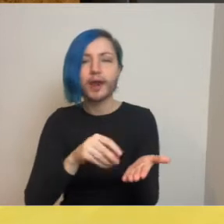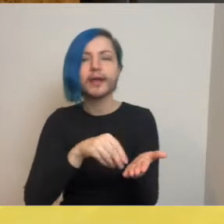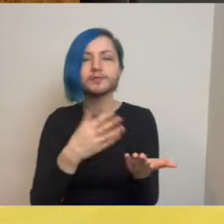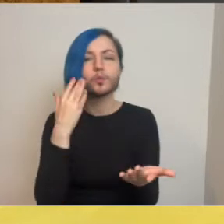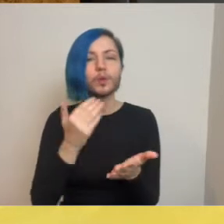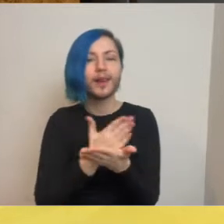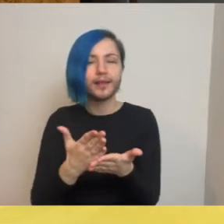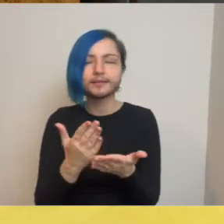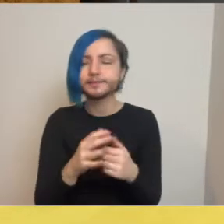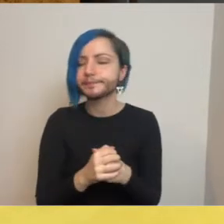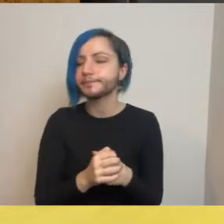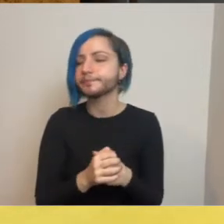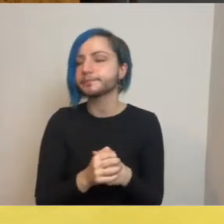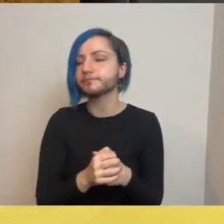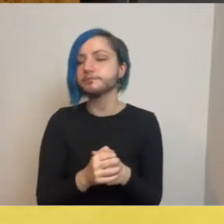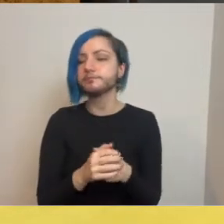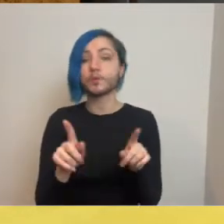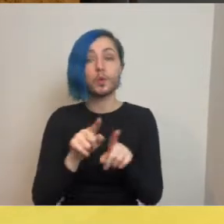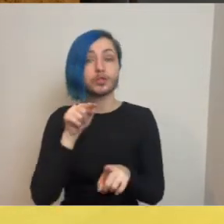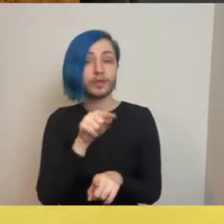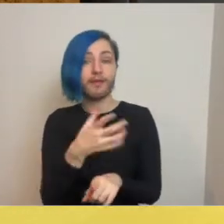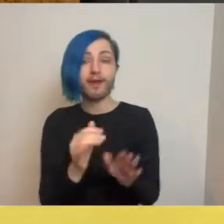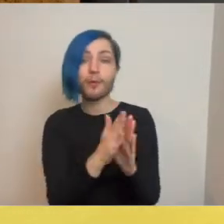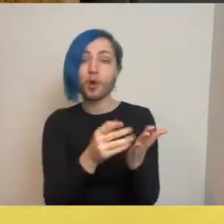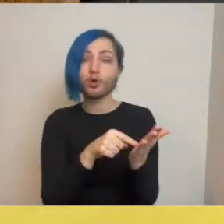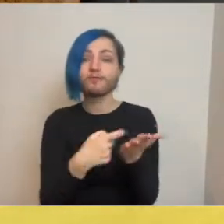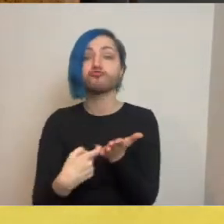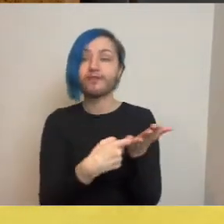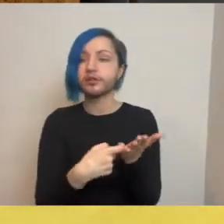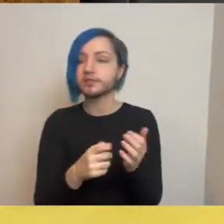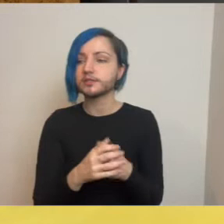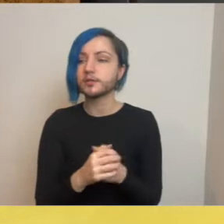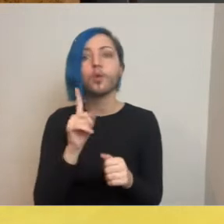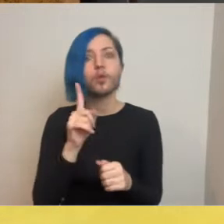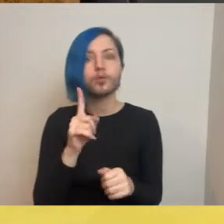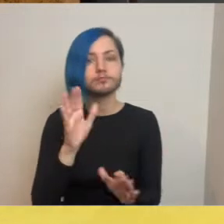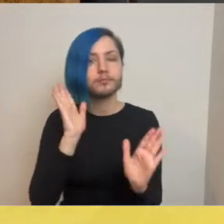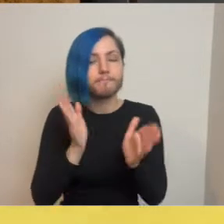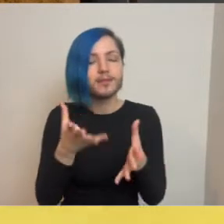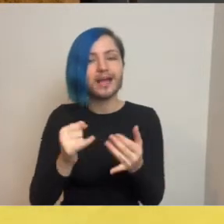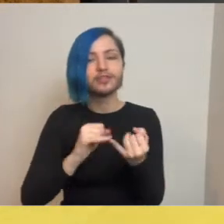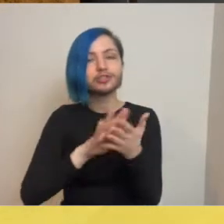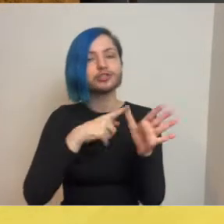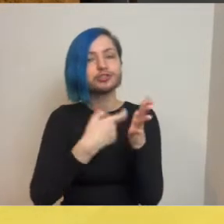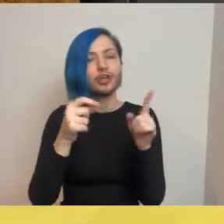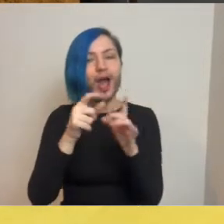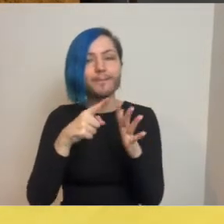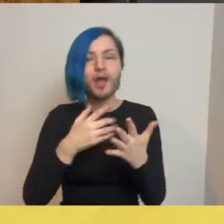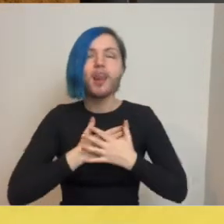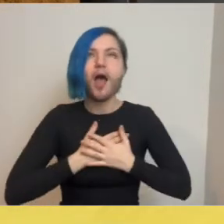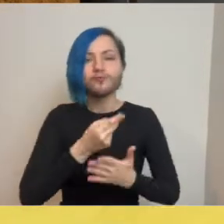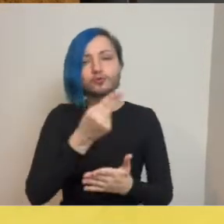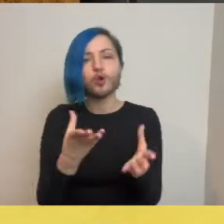it. And I've got something here, which is for reference, and my Sharpie. Gotta have a Sharpie. Love drawing with a